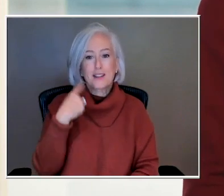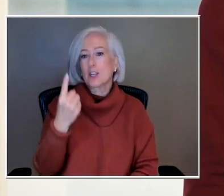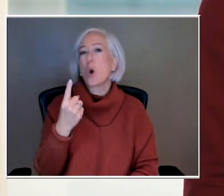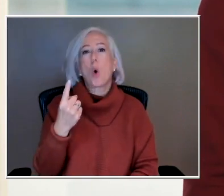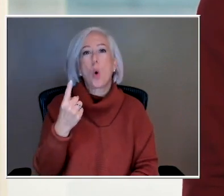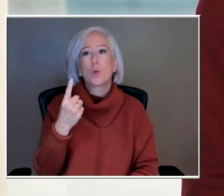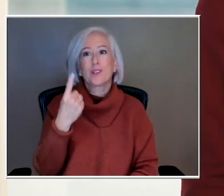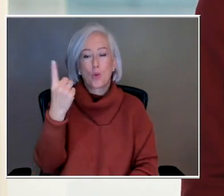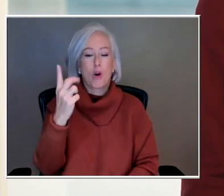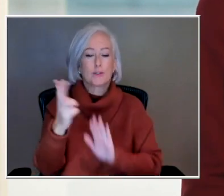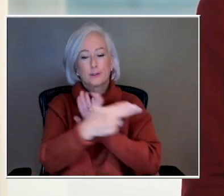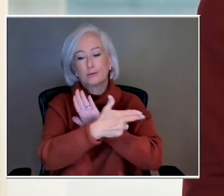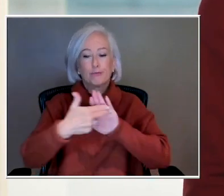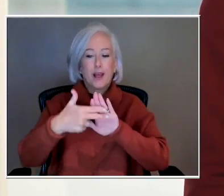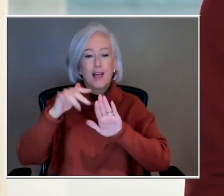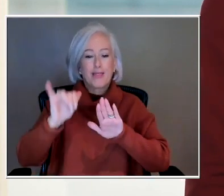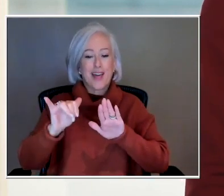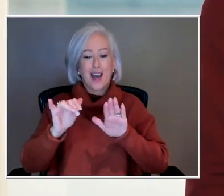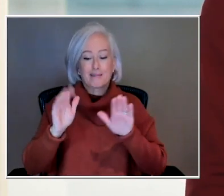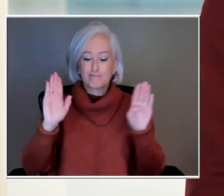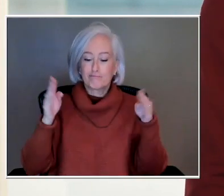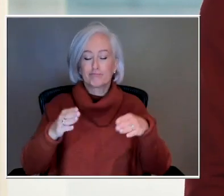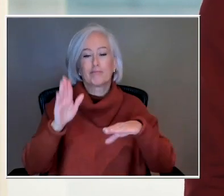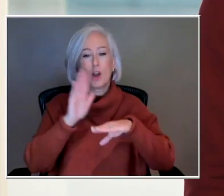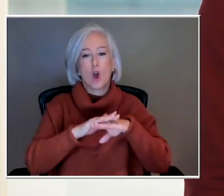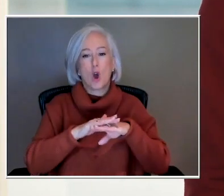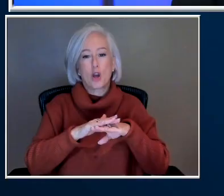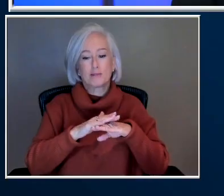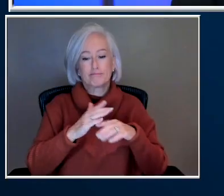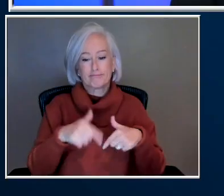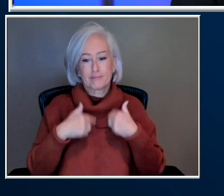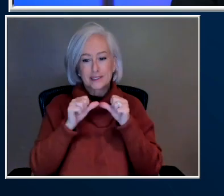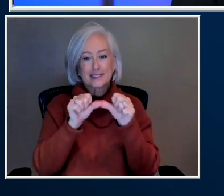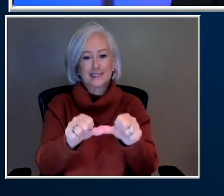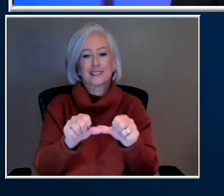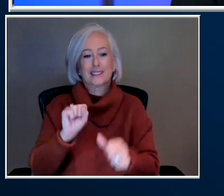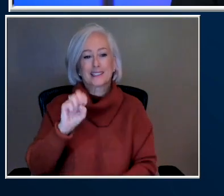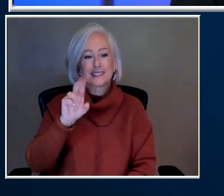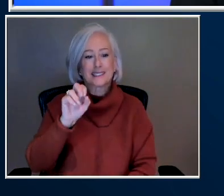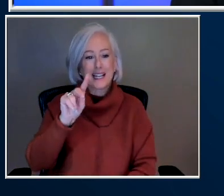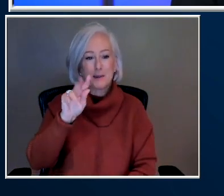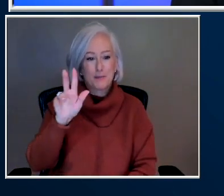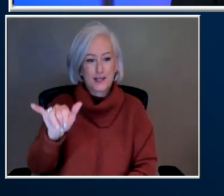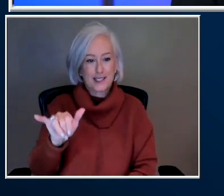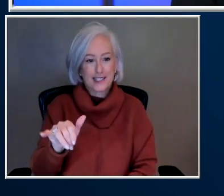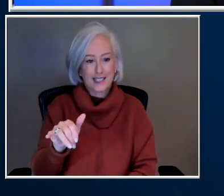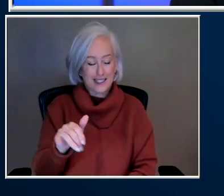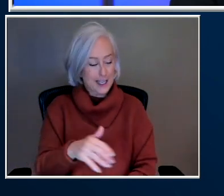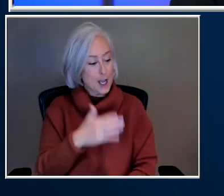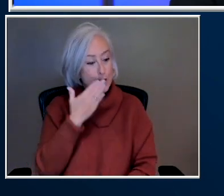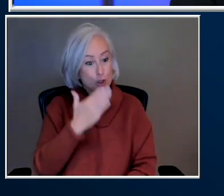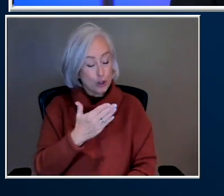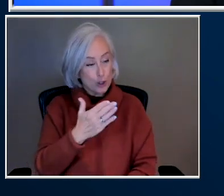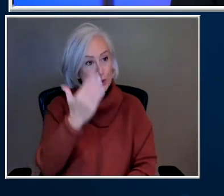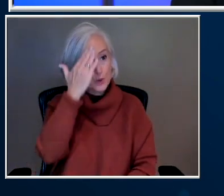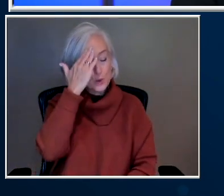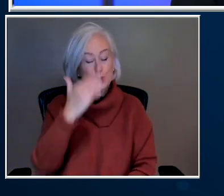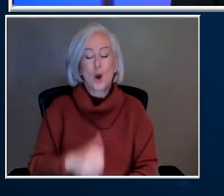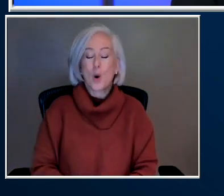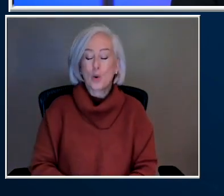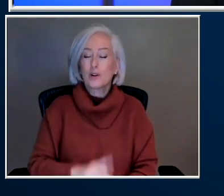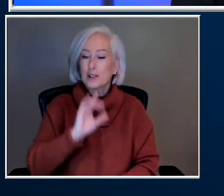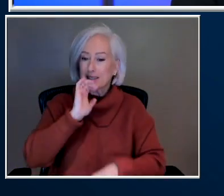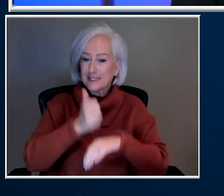into that, and that's a great question that you just posed. Fantastic. Yeah, that's really good to know. Really setting the standard, leading the